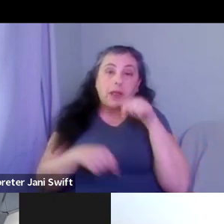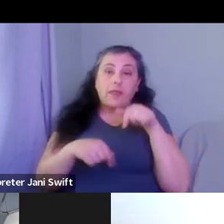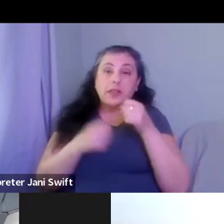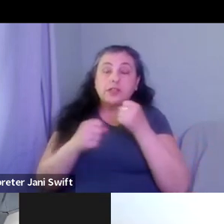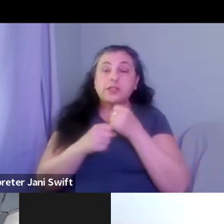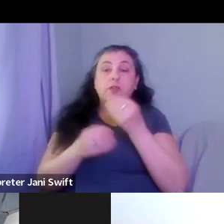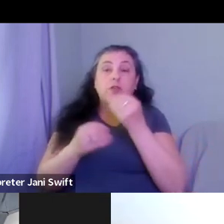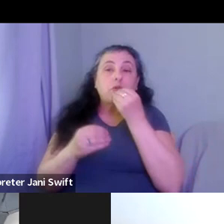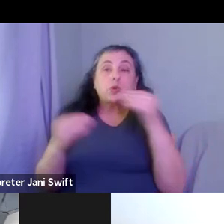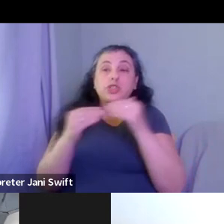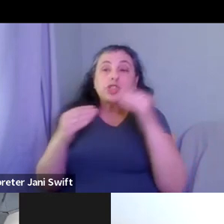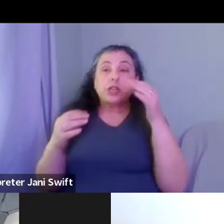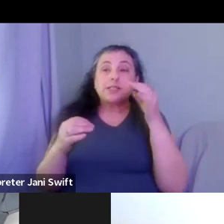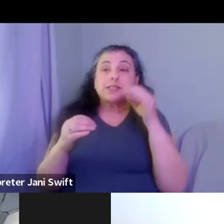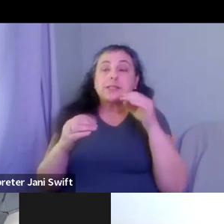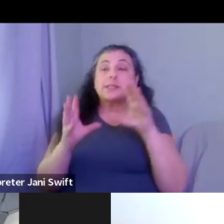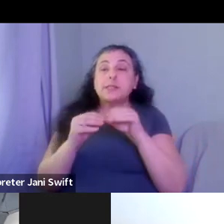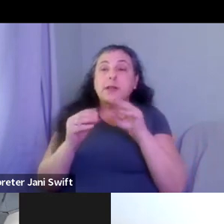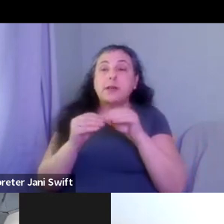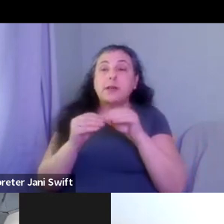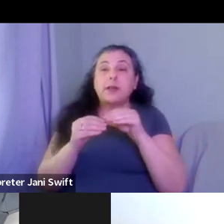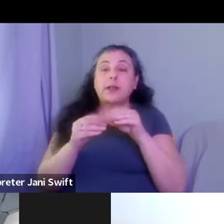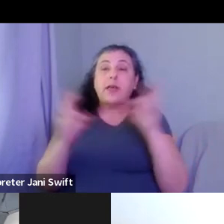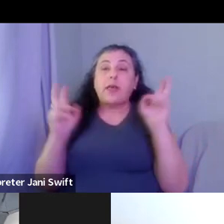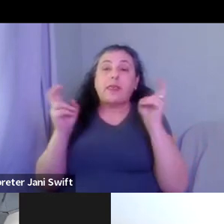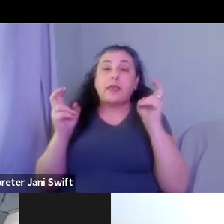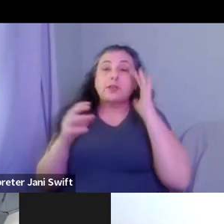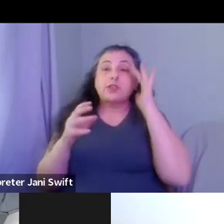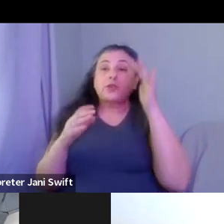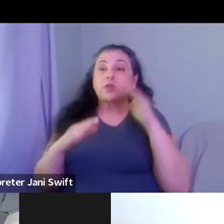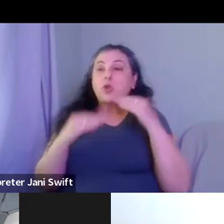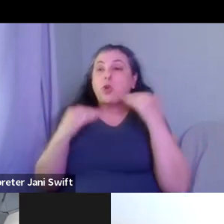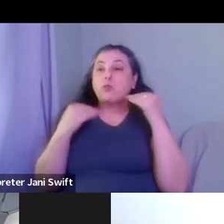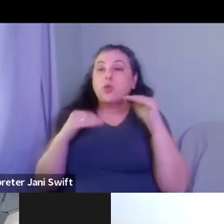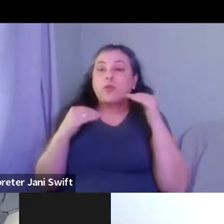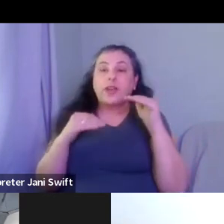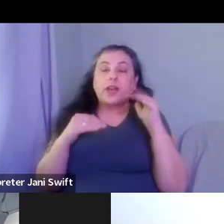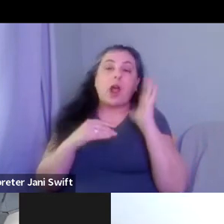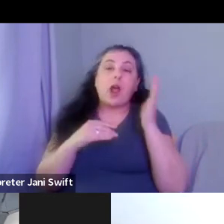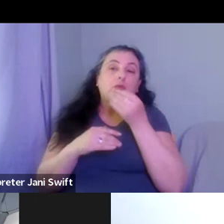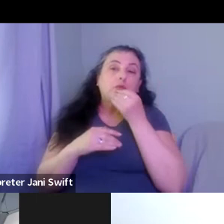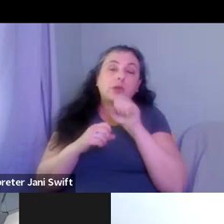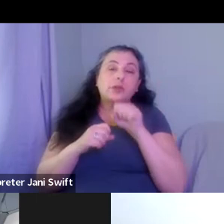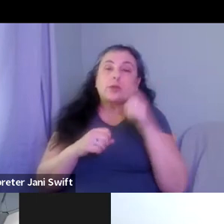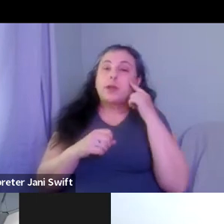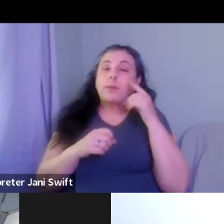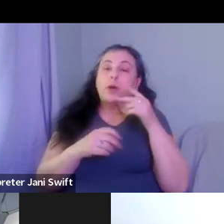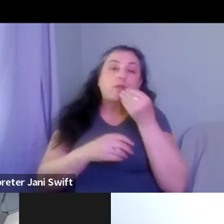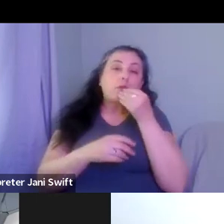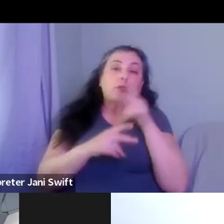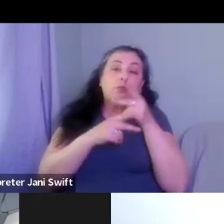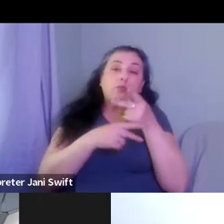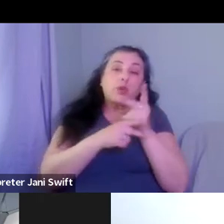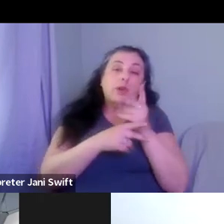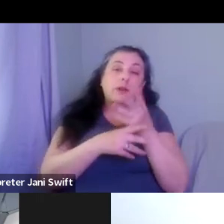Food Justice Summit, the theme is future-proofing our food system. We often think about food production issues